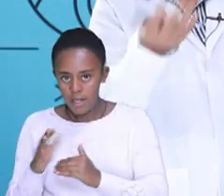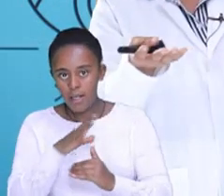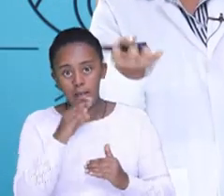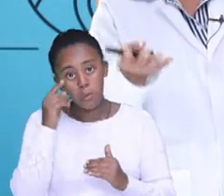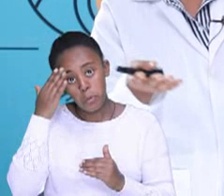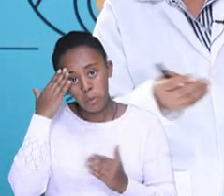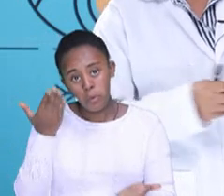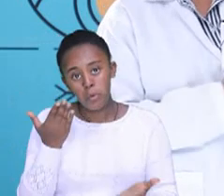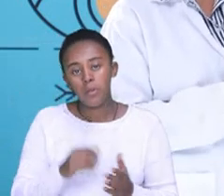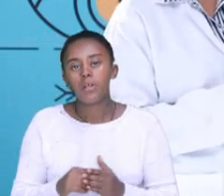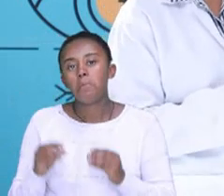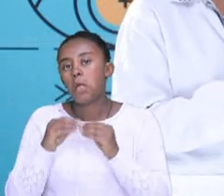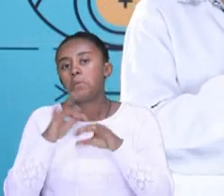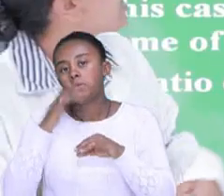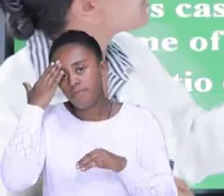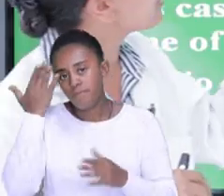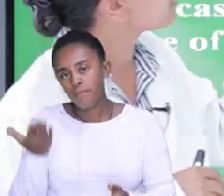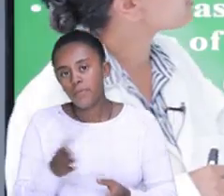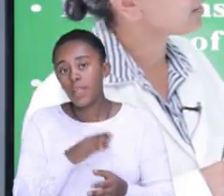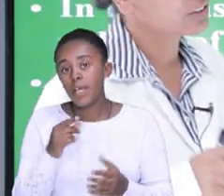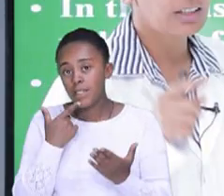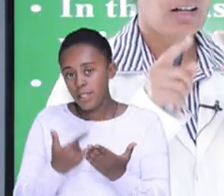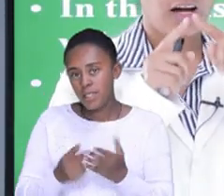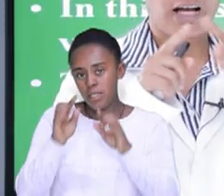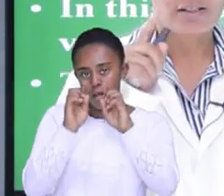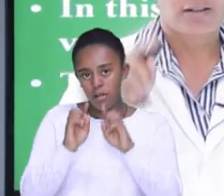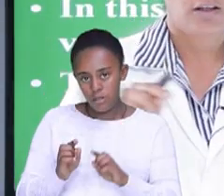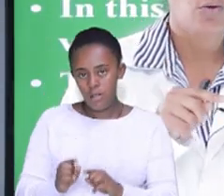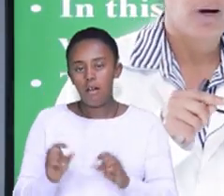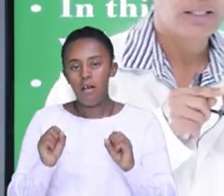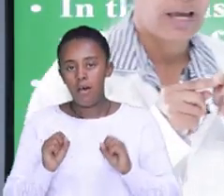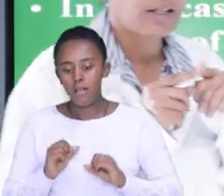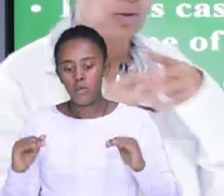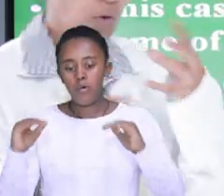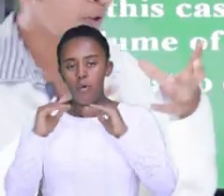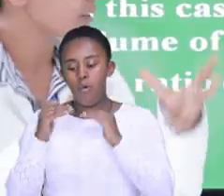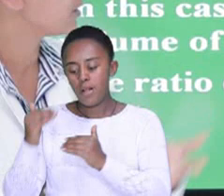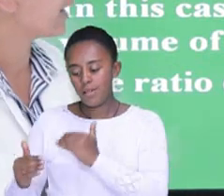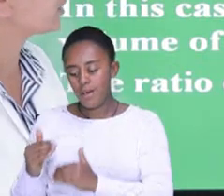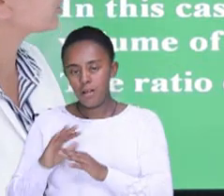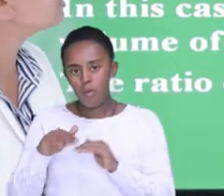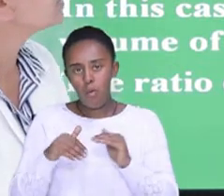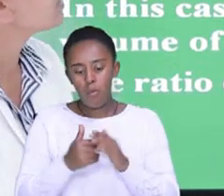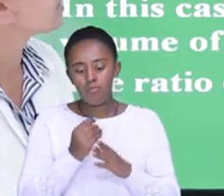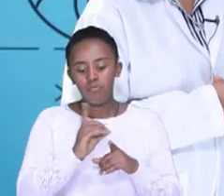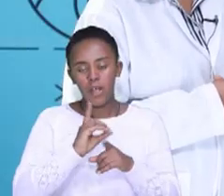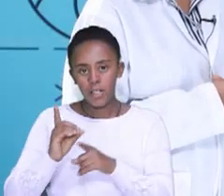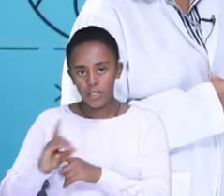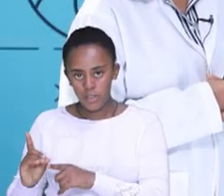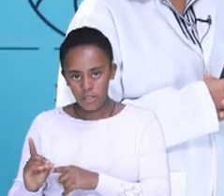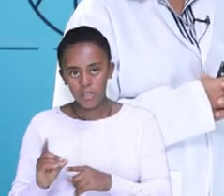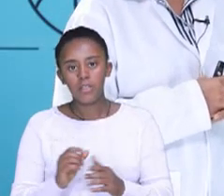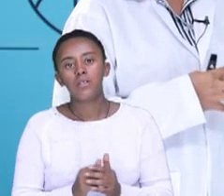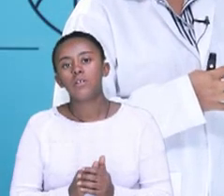and you know it in your mathematics. And this structure has equal sides in all its direction, and